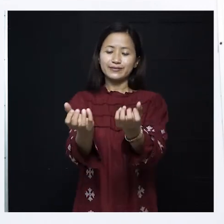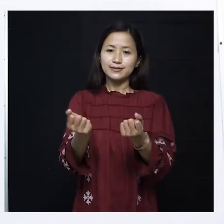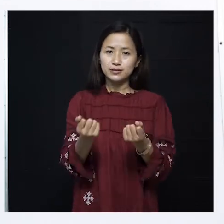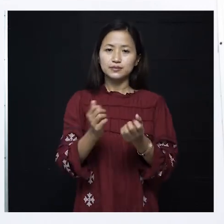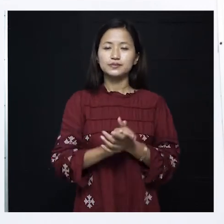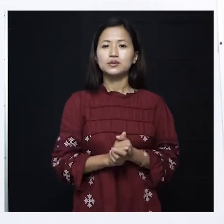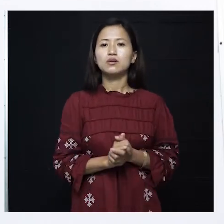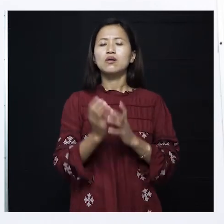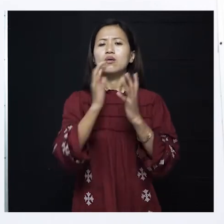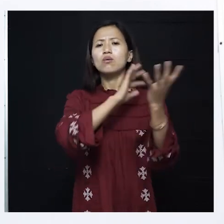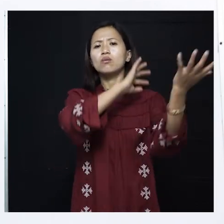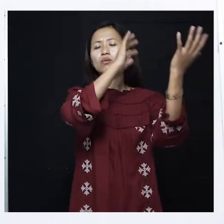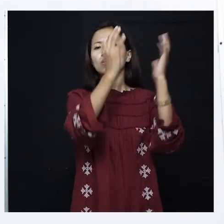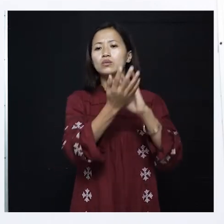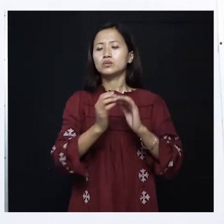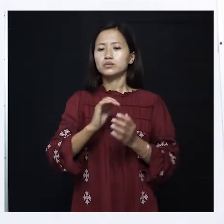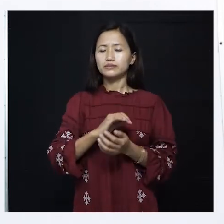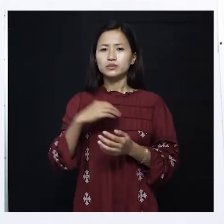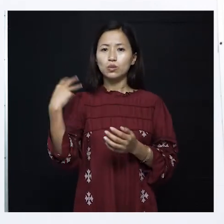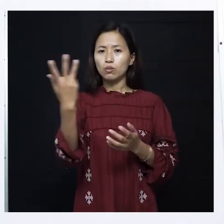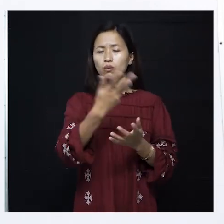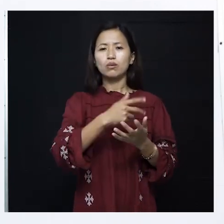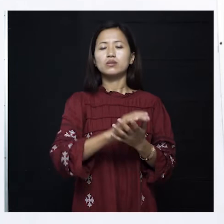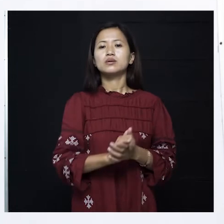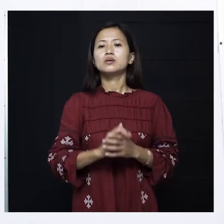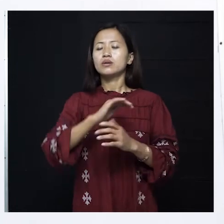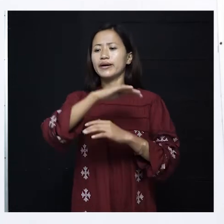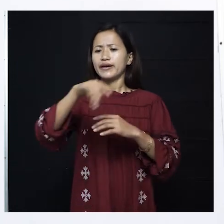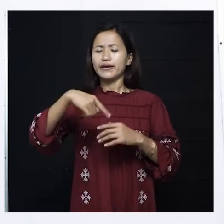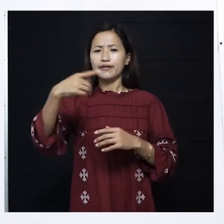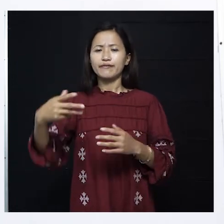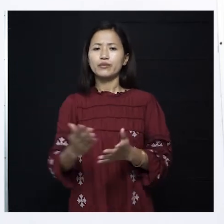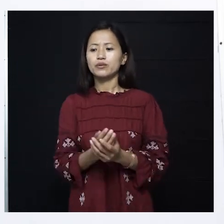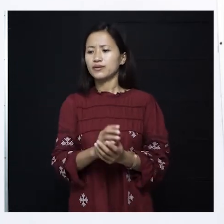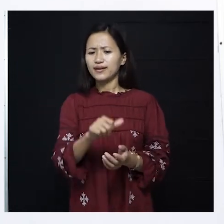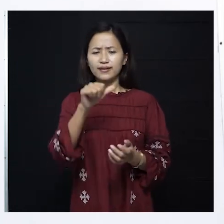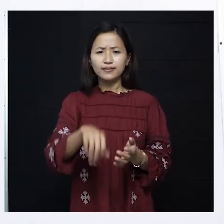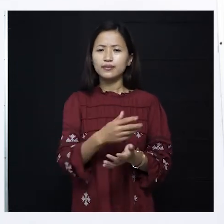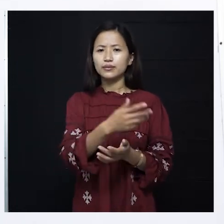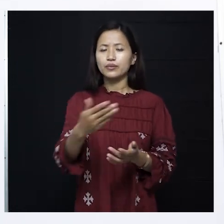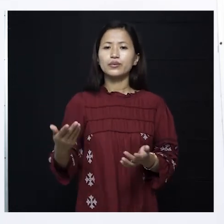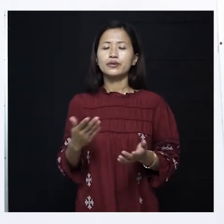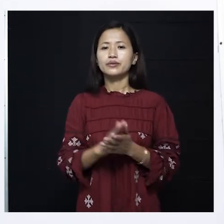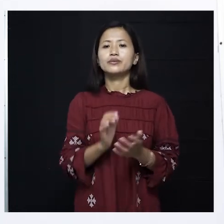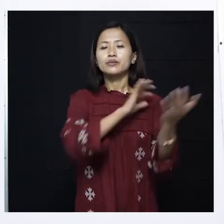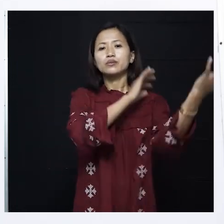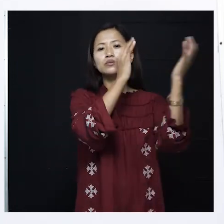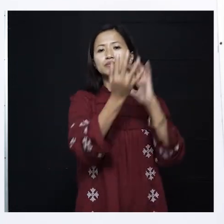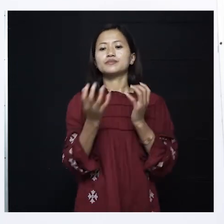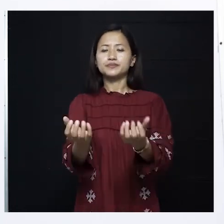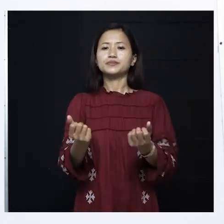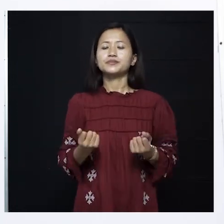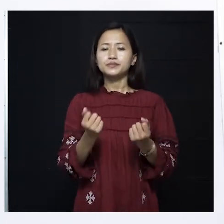accepted. That means the whole world accept, not only we, but everywhere, anywhere in the world, they accept that the